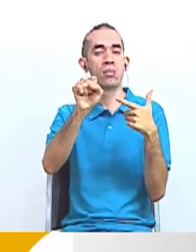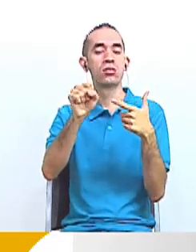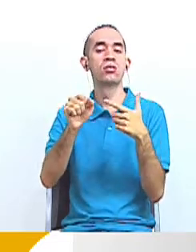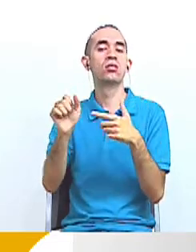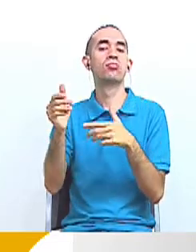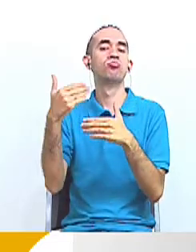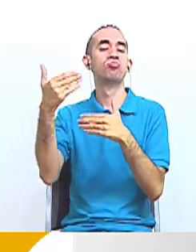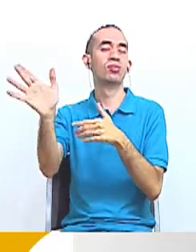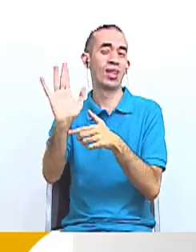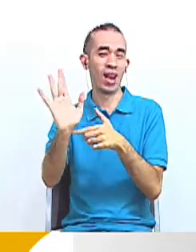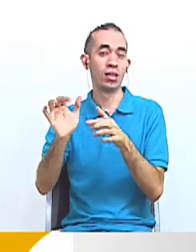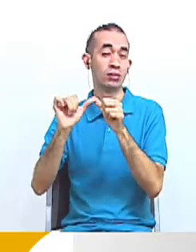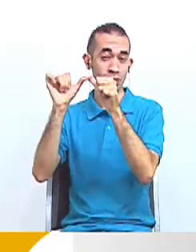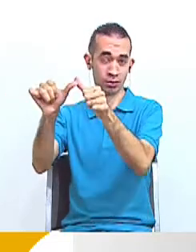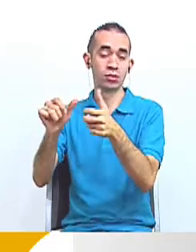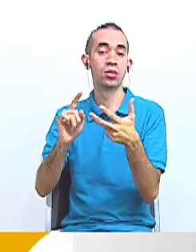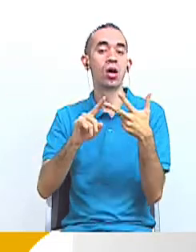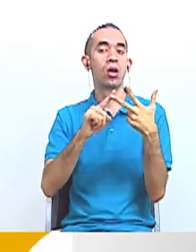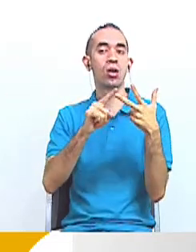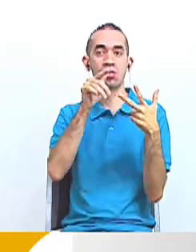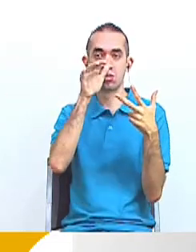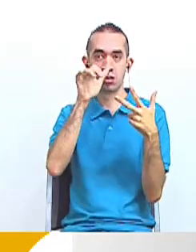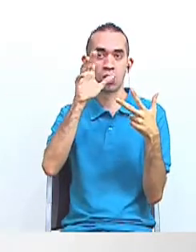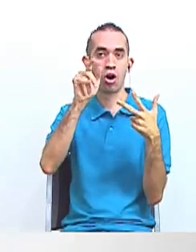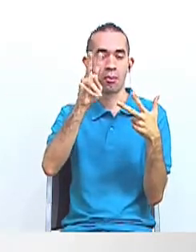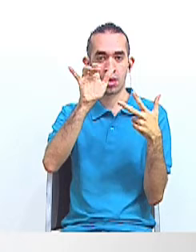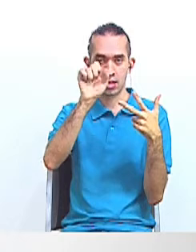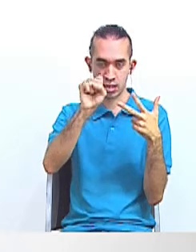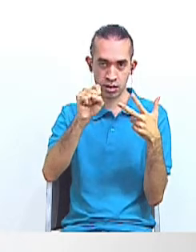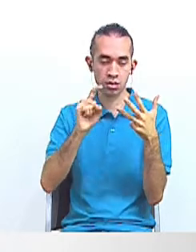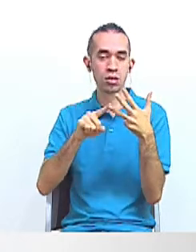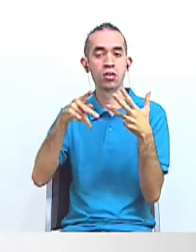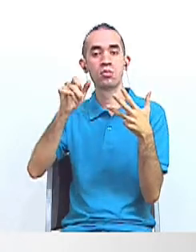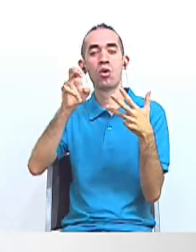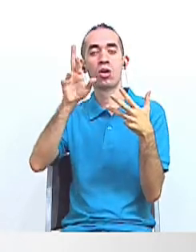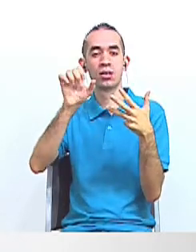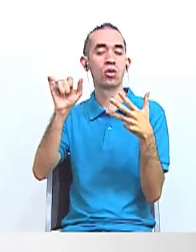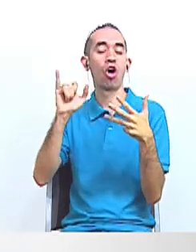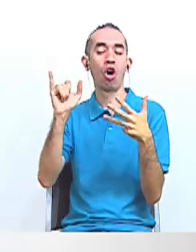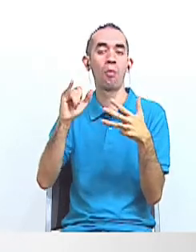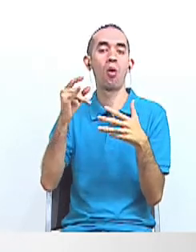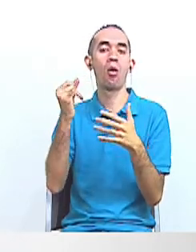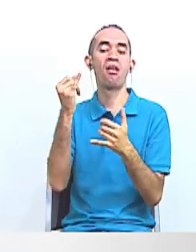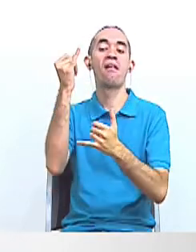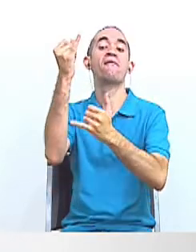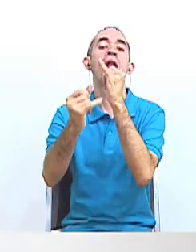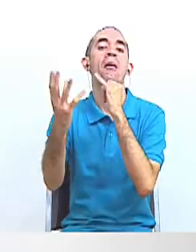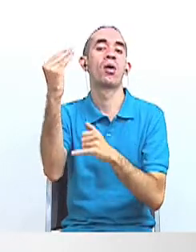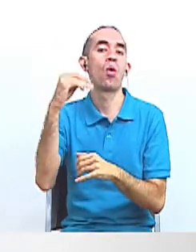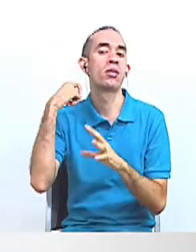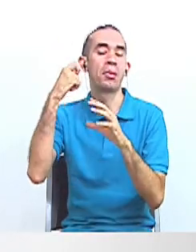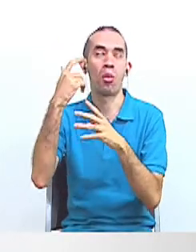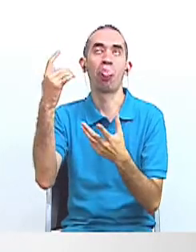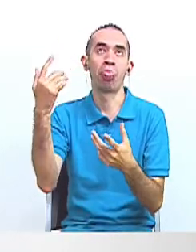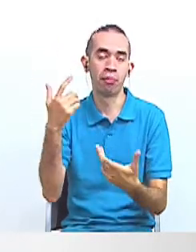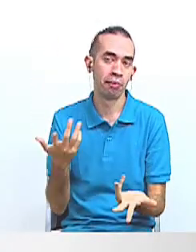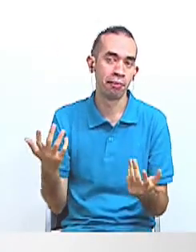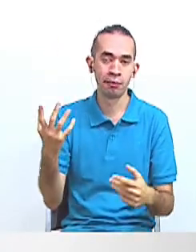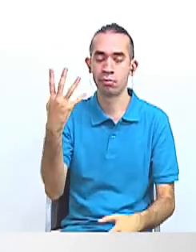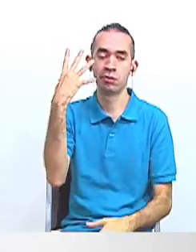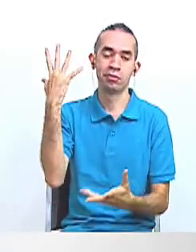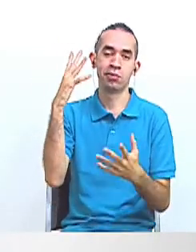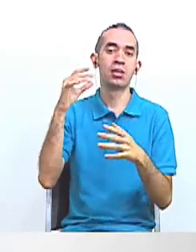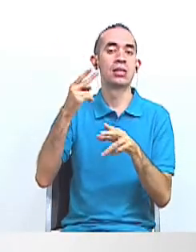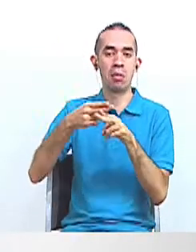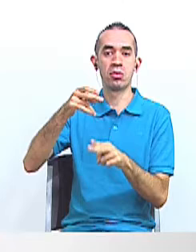and comedies, right? So, spoiler alert, we're going to continue today learning about TV